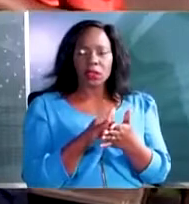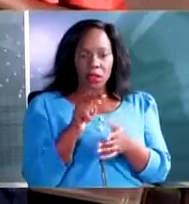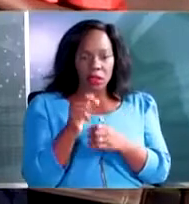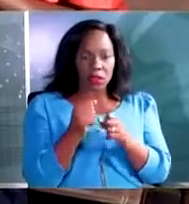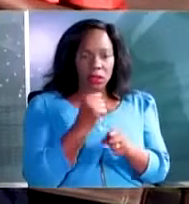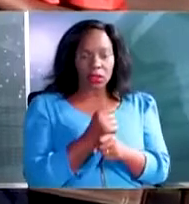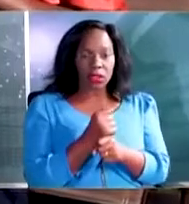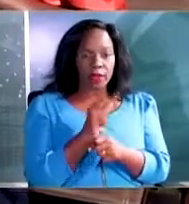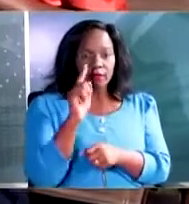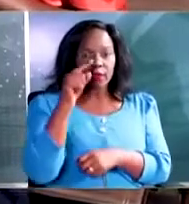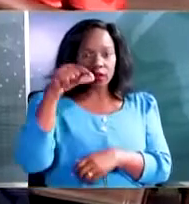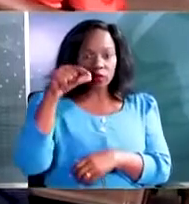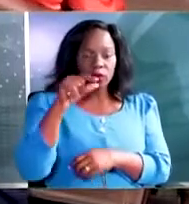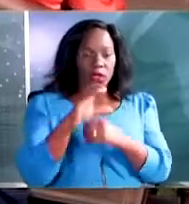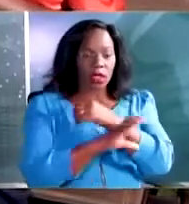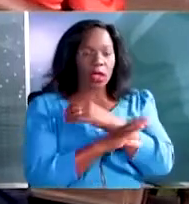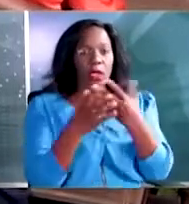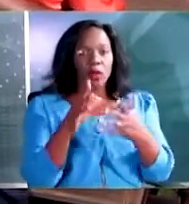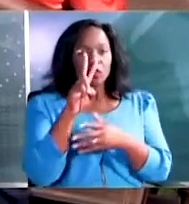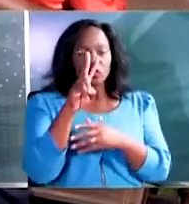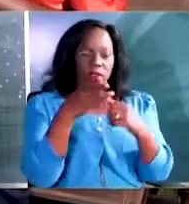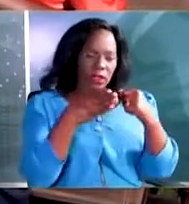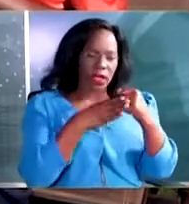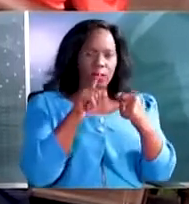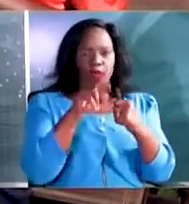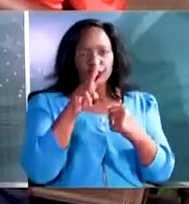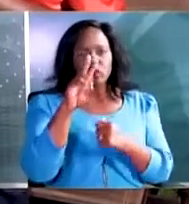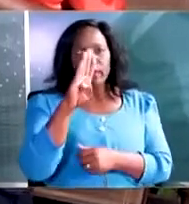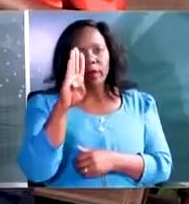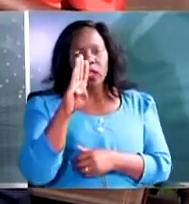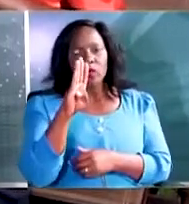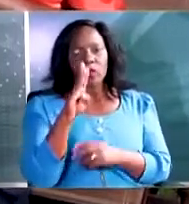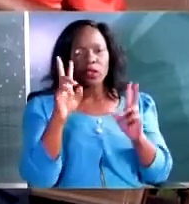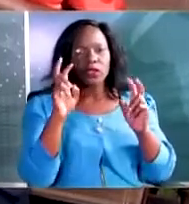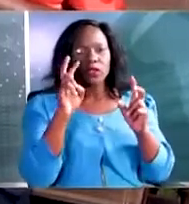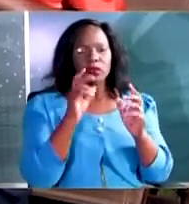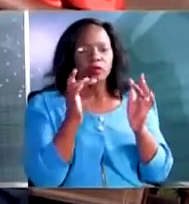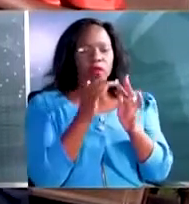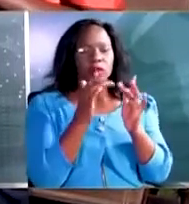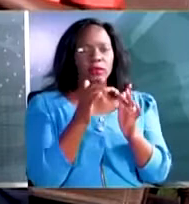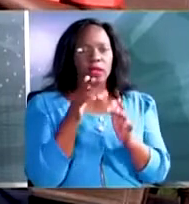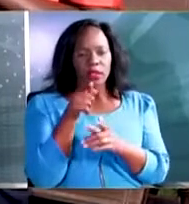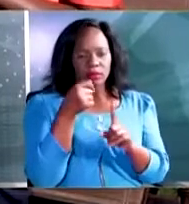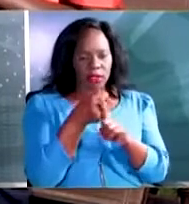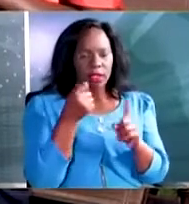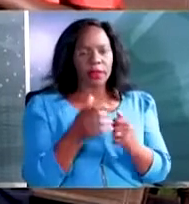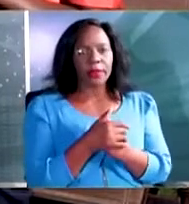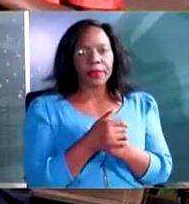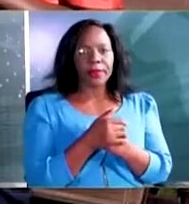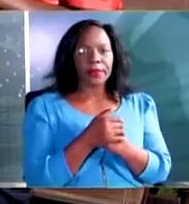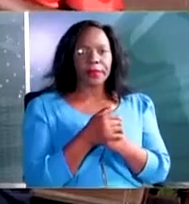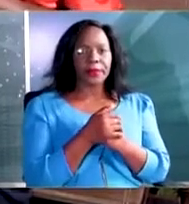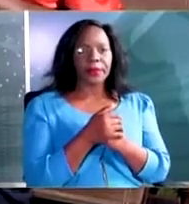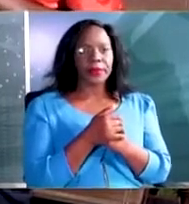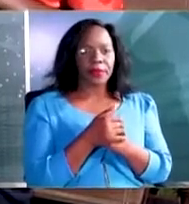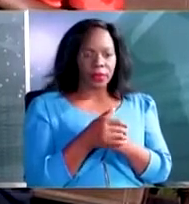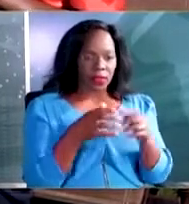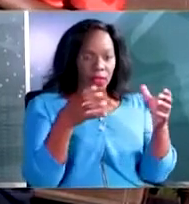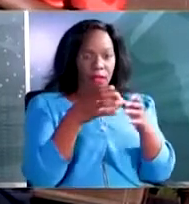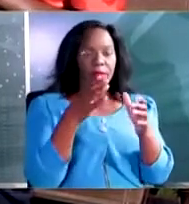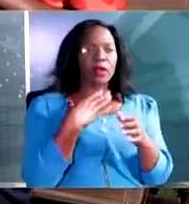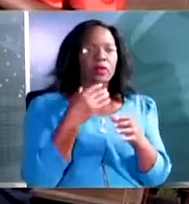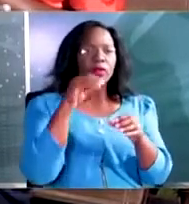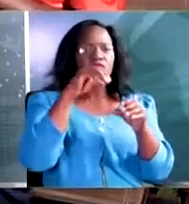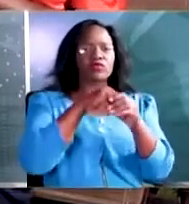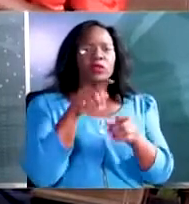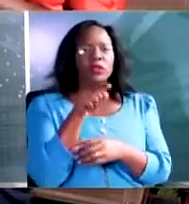alone, the first quarter, the country lost 29.2 billion shillings on matters just cyber attacks. Yep. Now, when companies want to invest